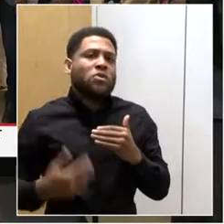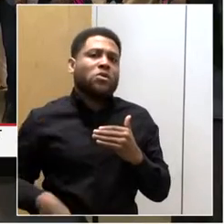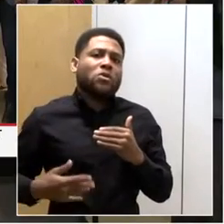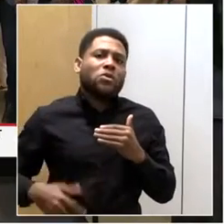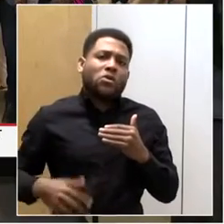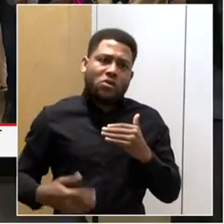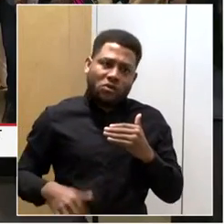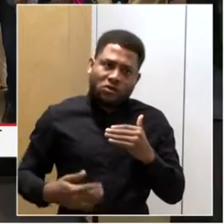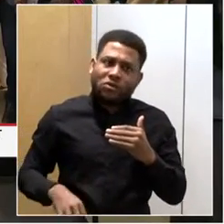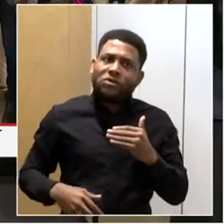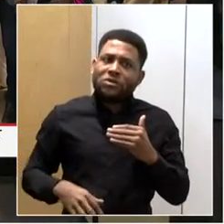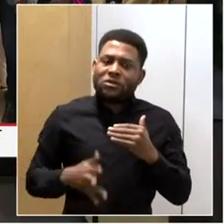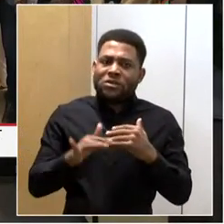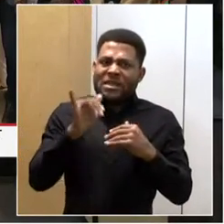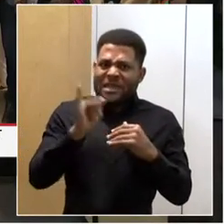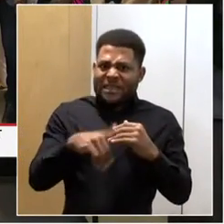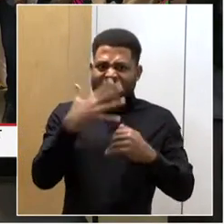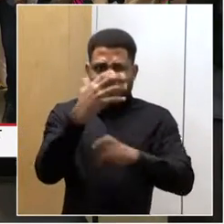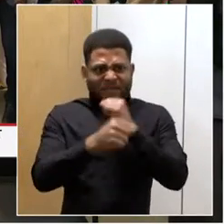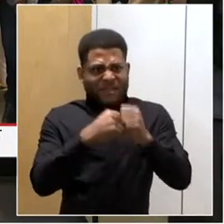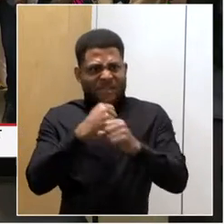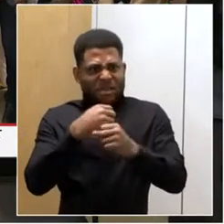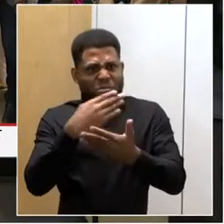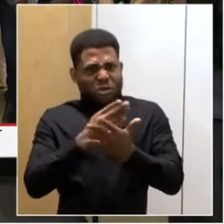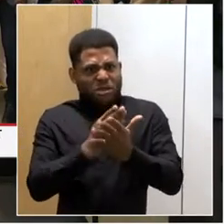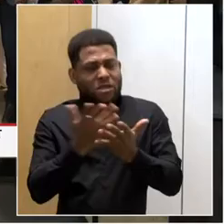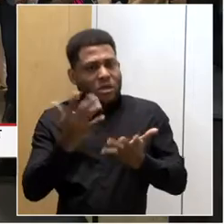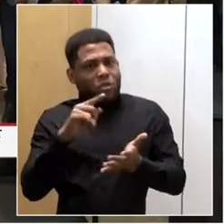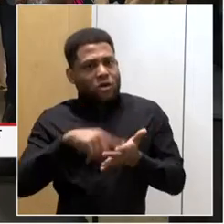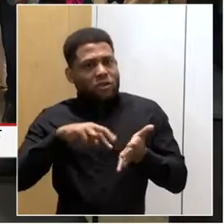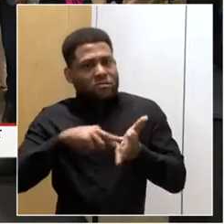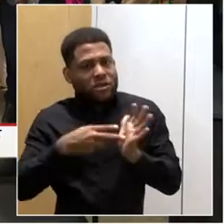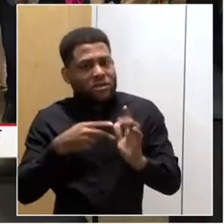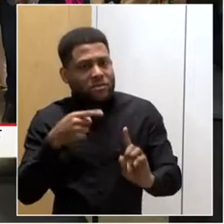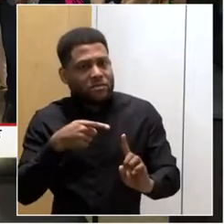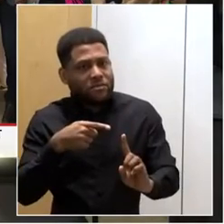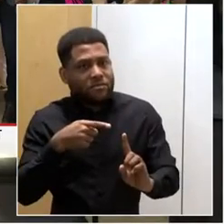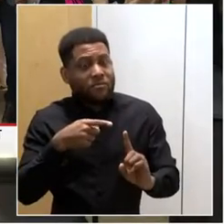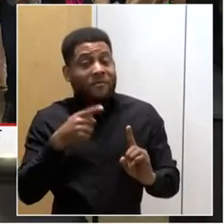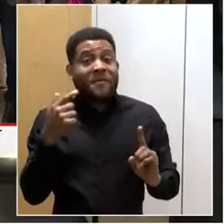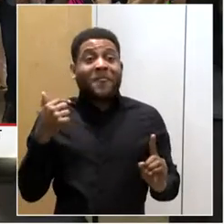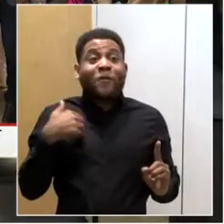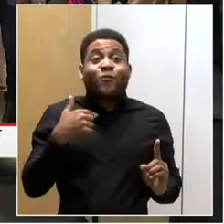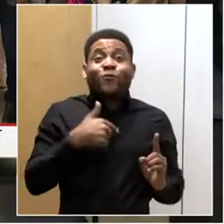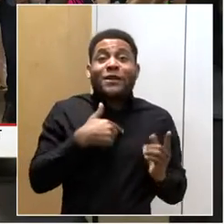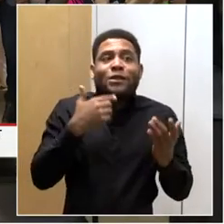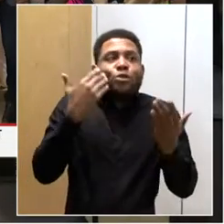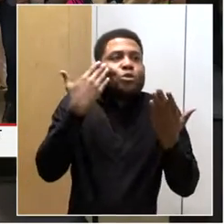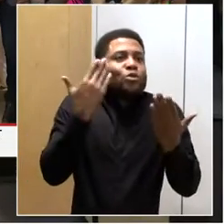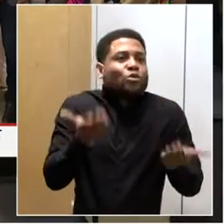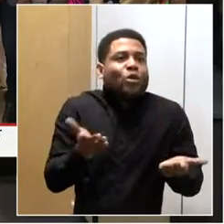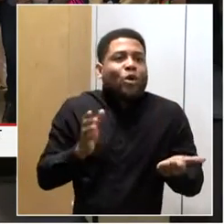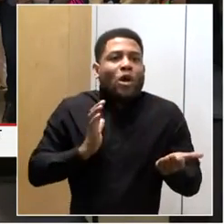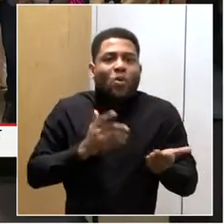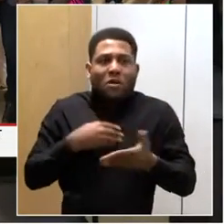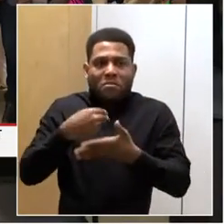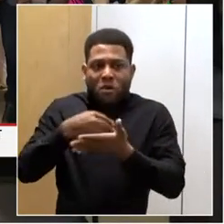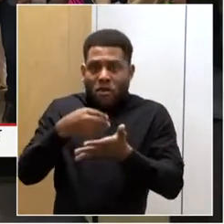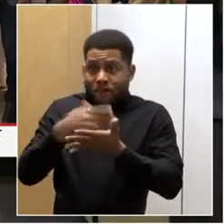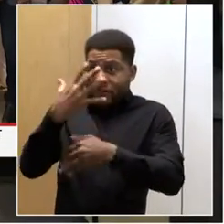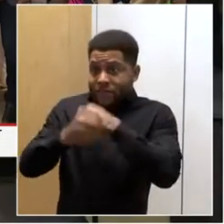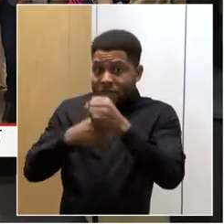the 5-year budget means. We don't know what our revenues are going to be 5 years from